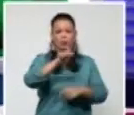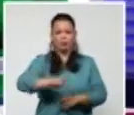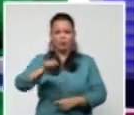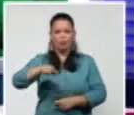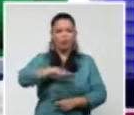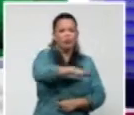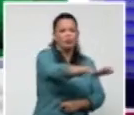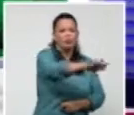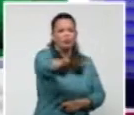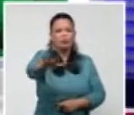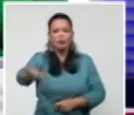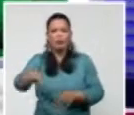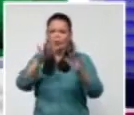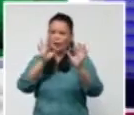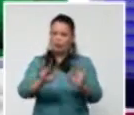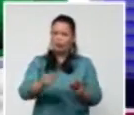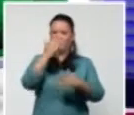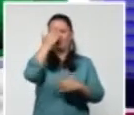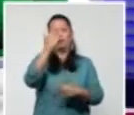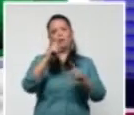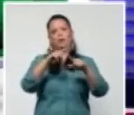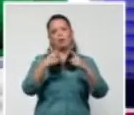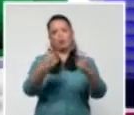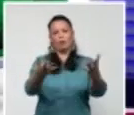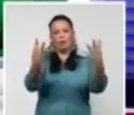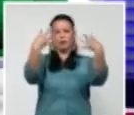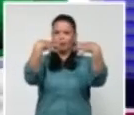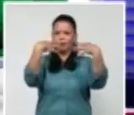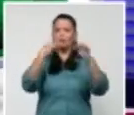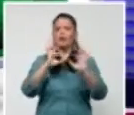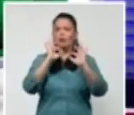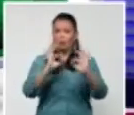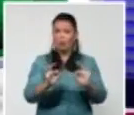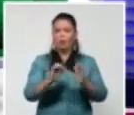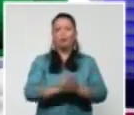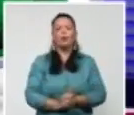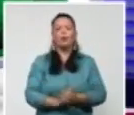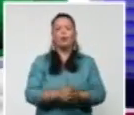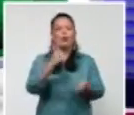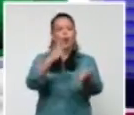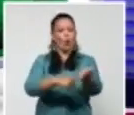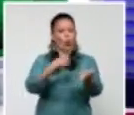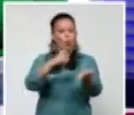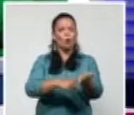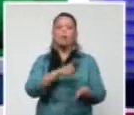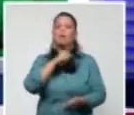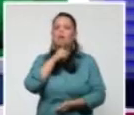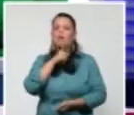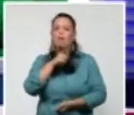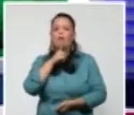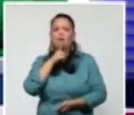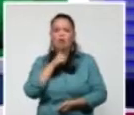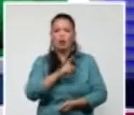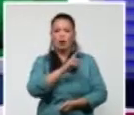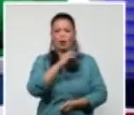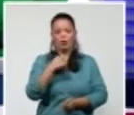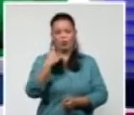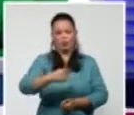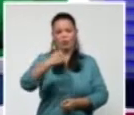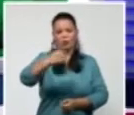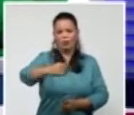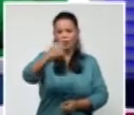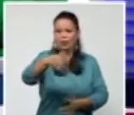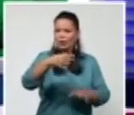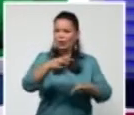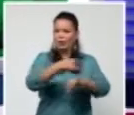Good morning to Gisela, to all those who make this broadcast possible, to our sign language interpreter, and above all